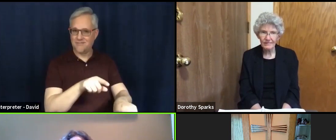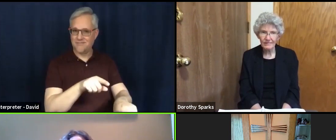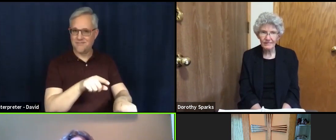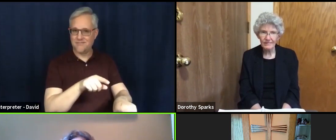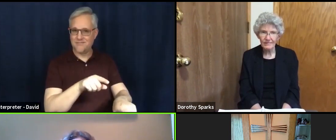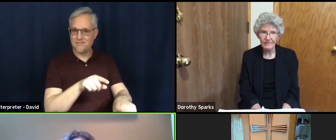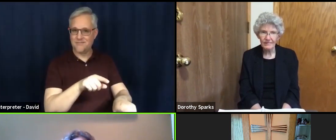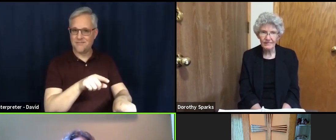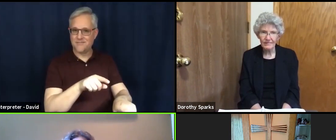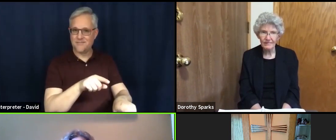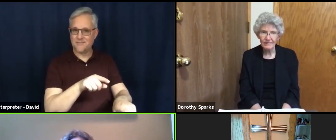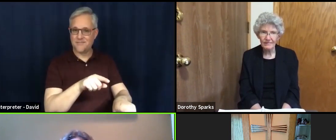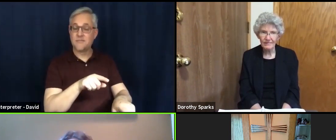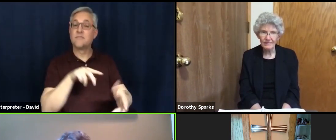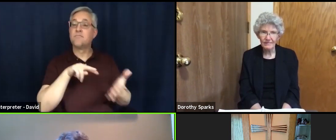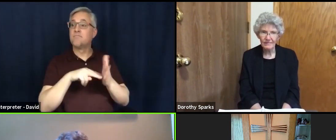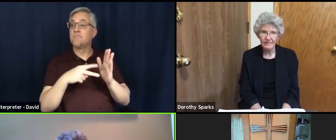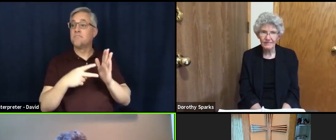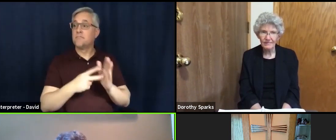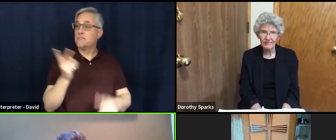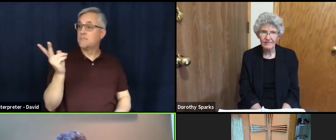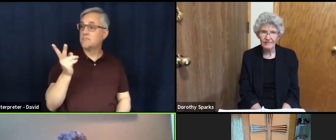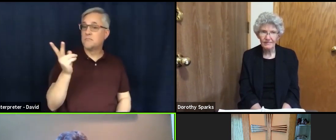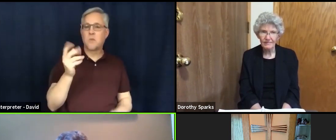were with this man.